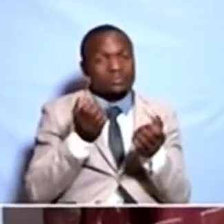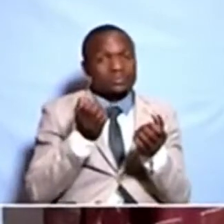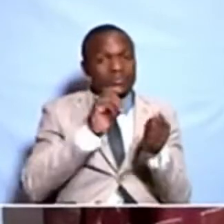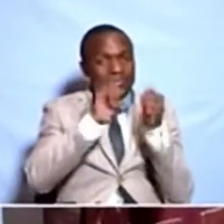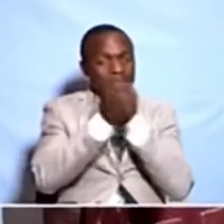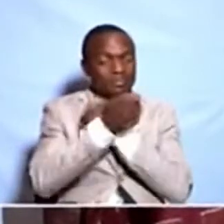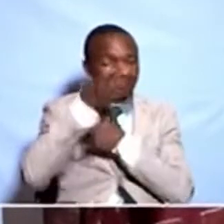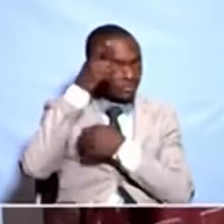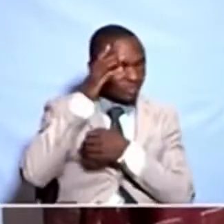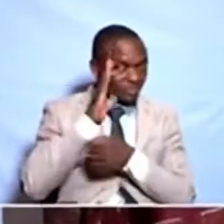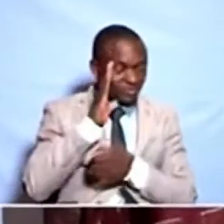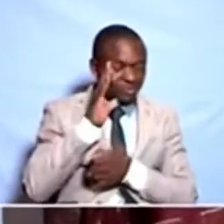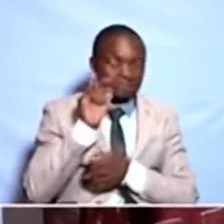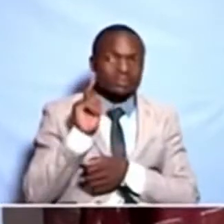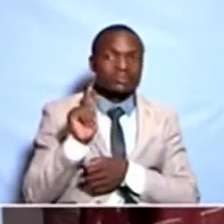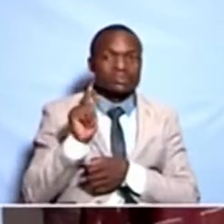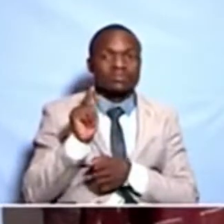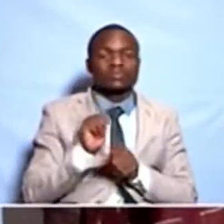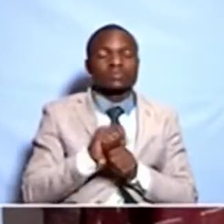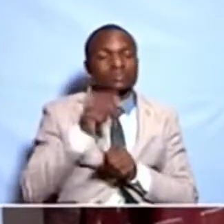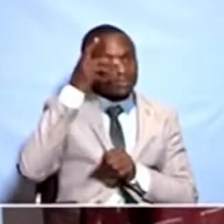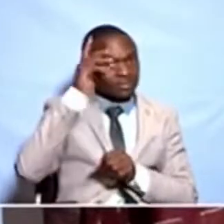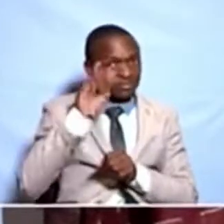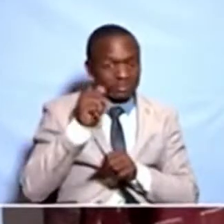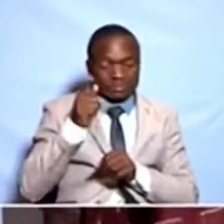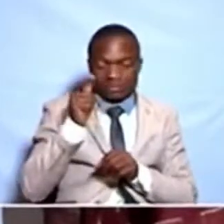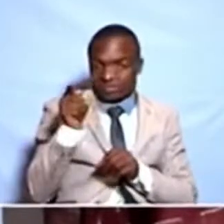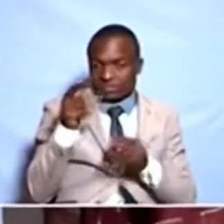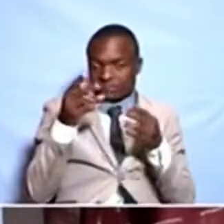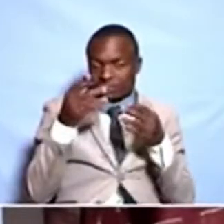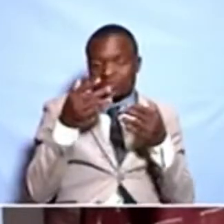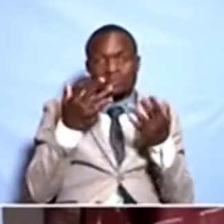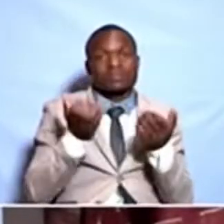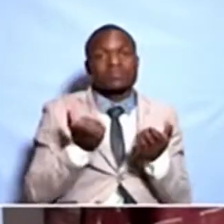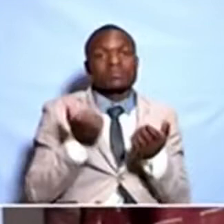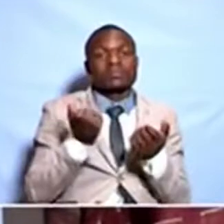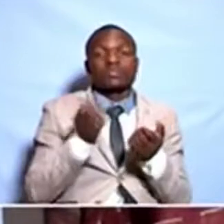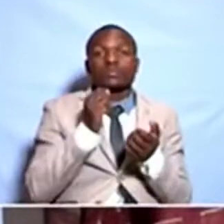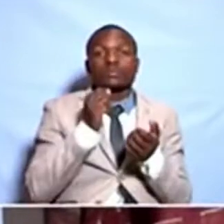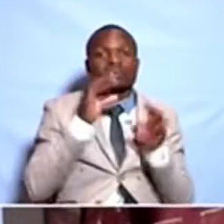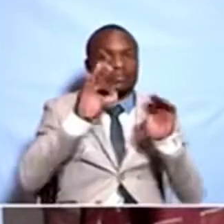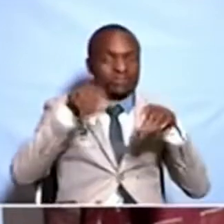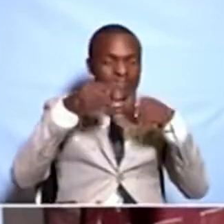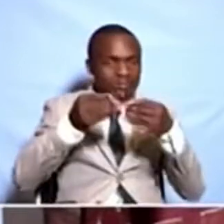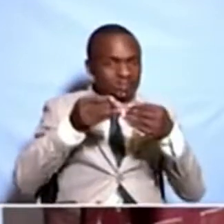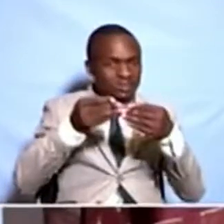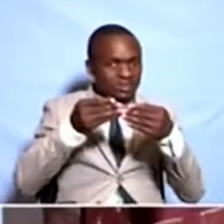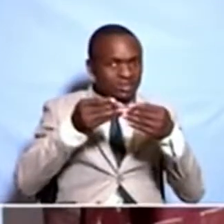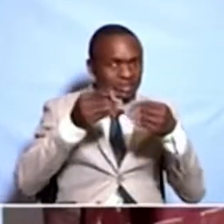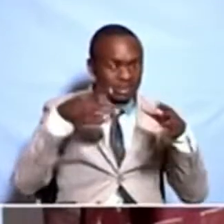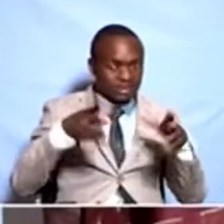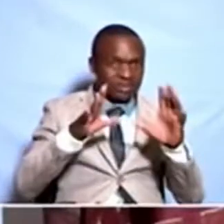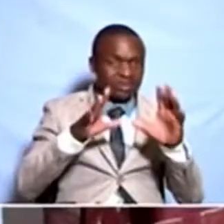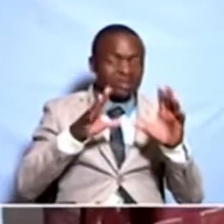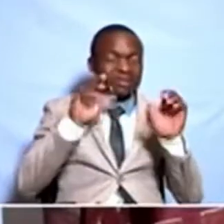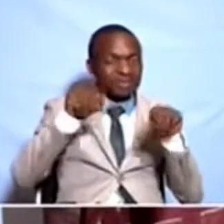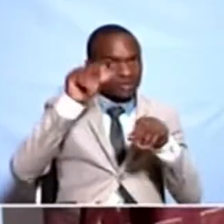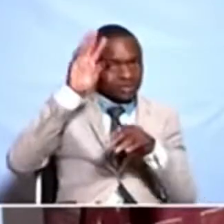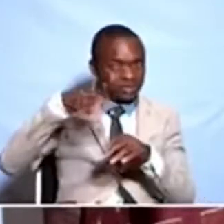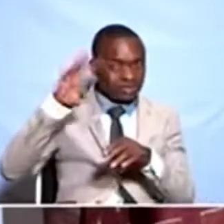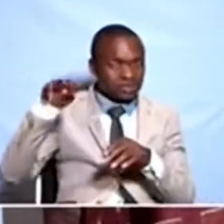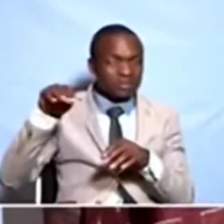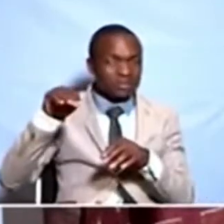change color, and this is the color that you want. And then once you are given a go ahead, you paint, and then you take the vehicle for